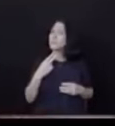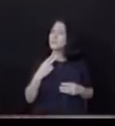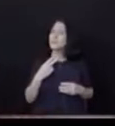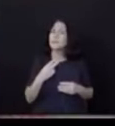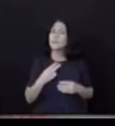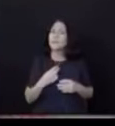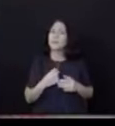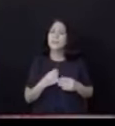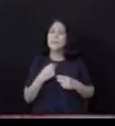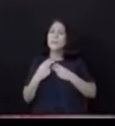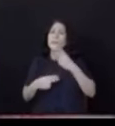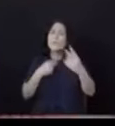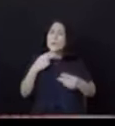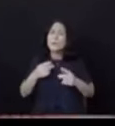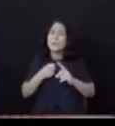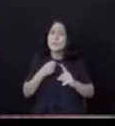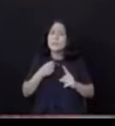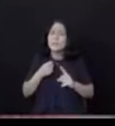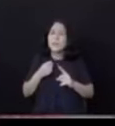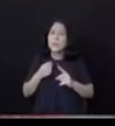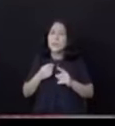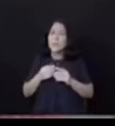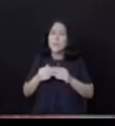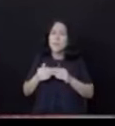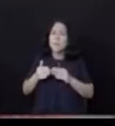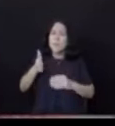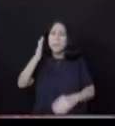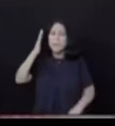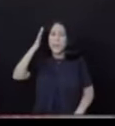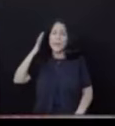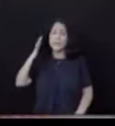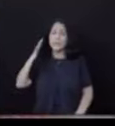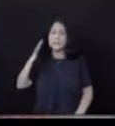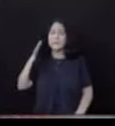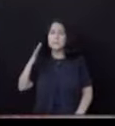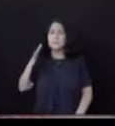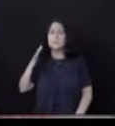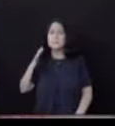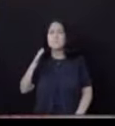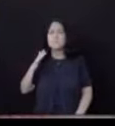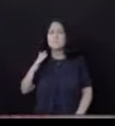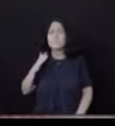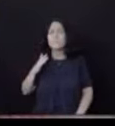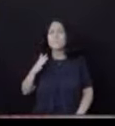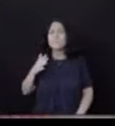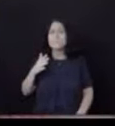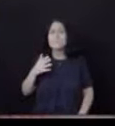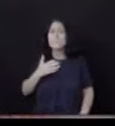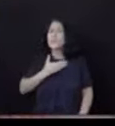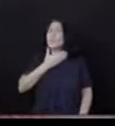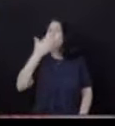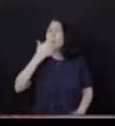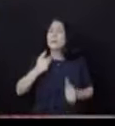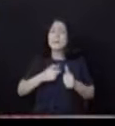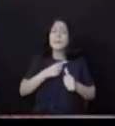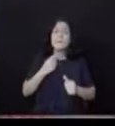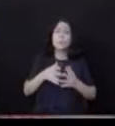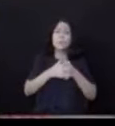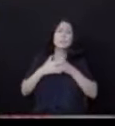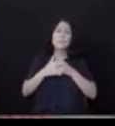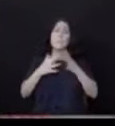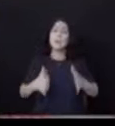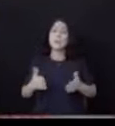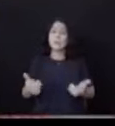voices from our not so distant past the cries of the first Americans who lived on this